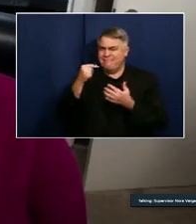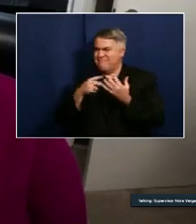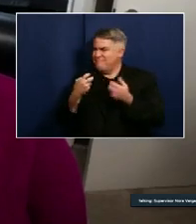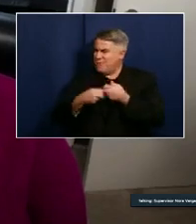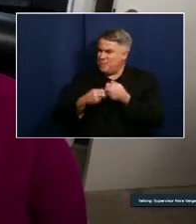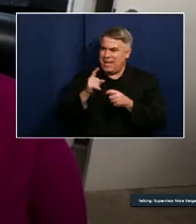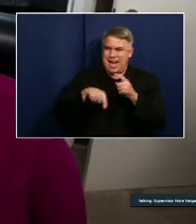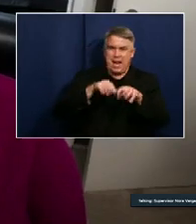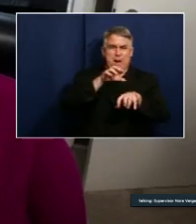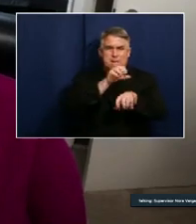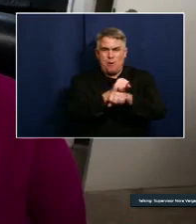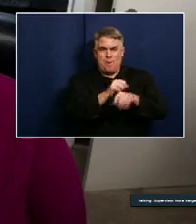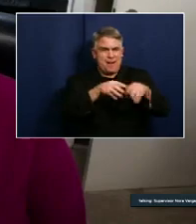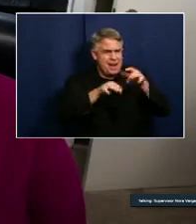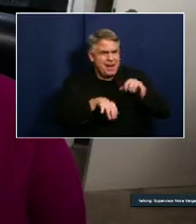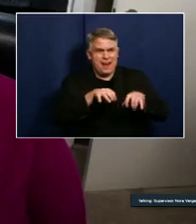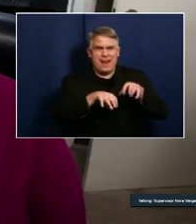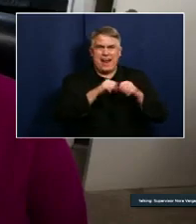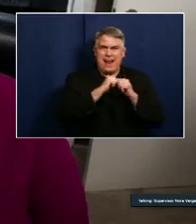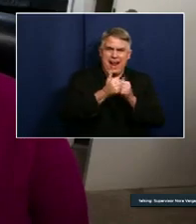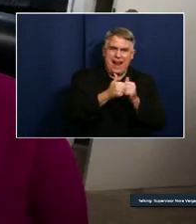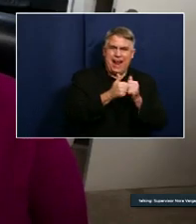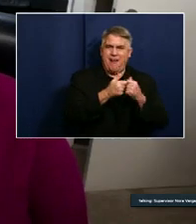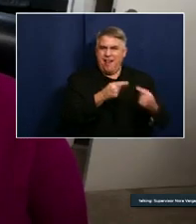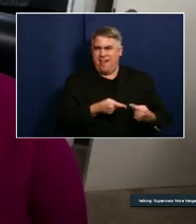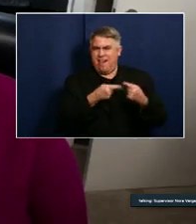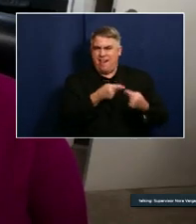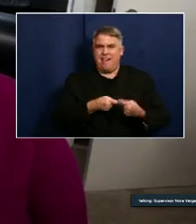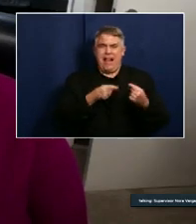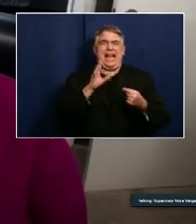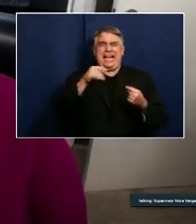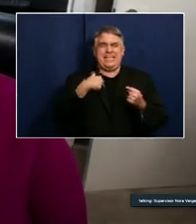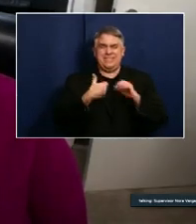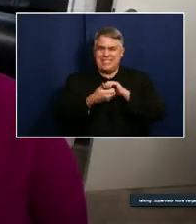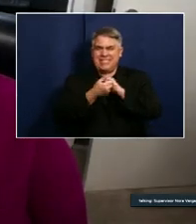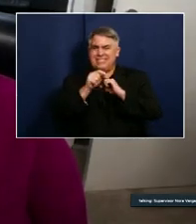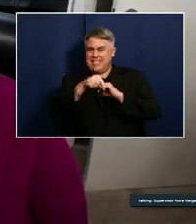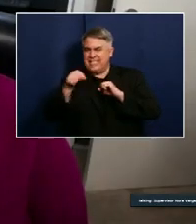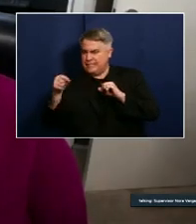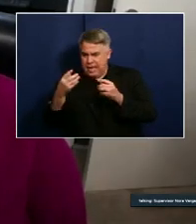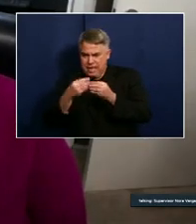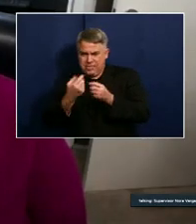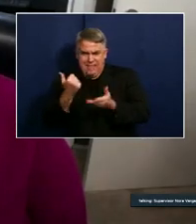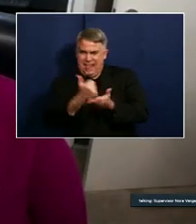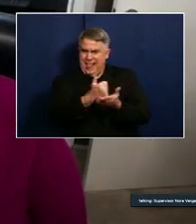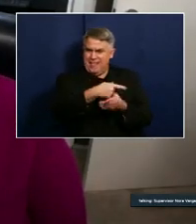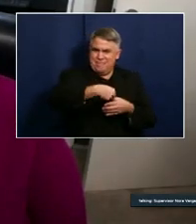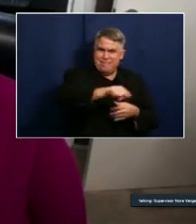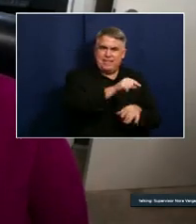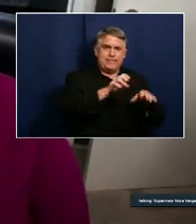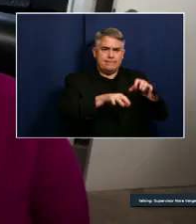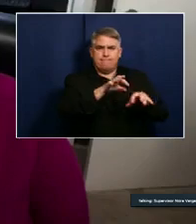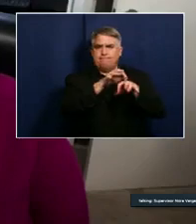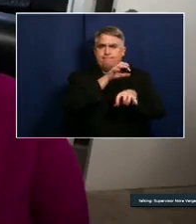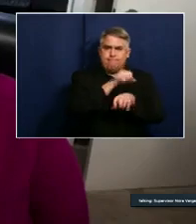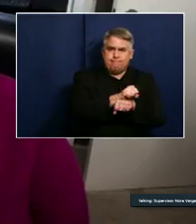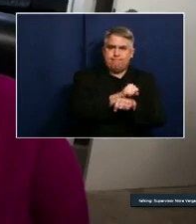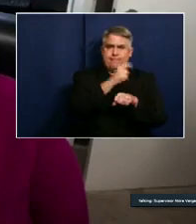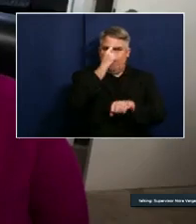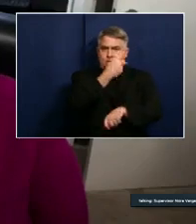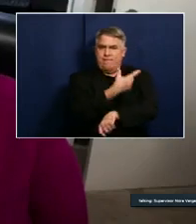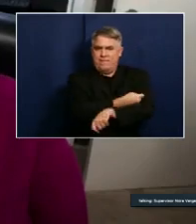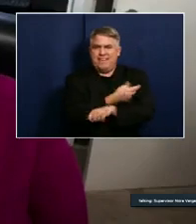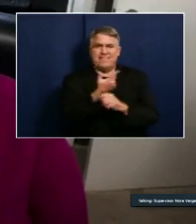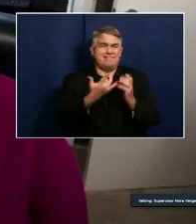been working collectively to help eliminate these barriers, whether it's language, technology, or access to transportation. Like